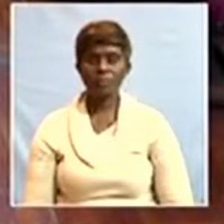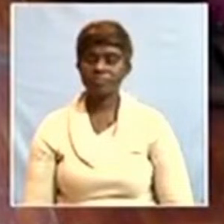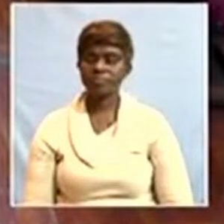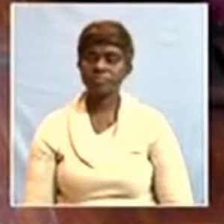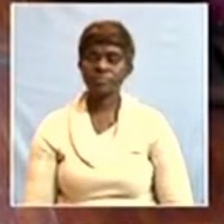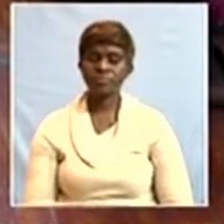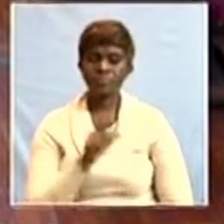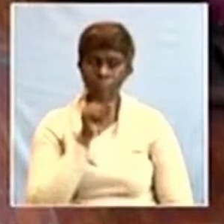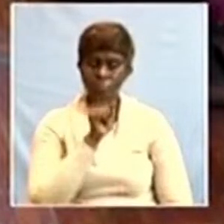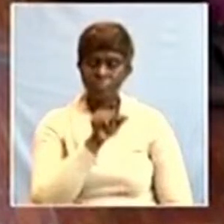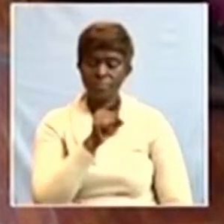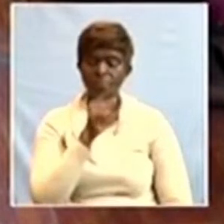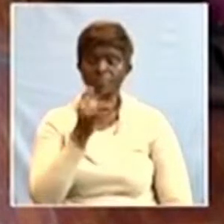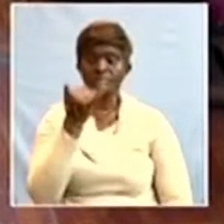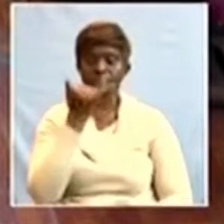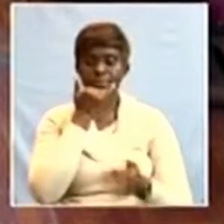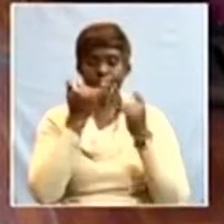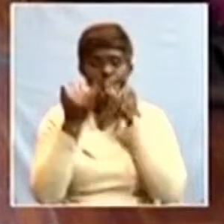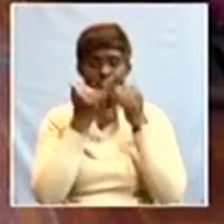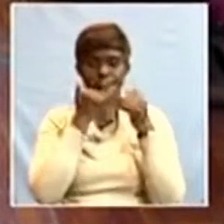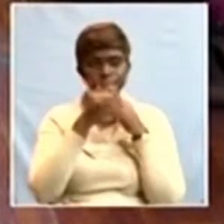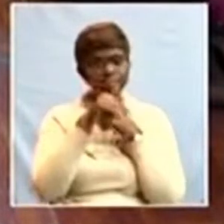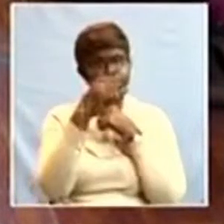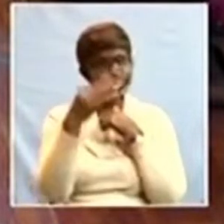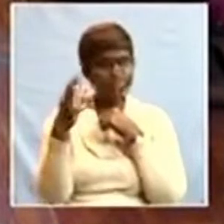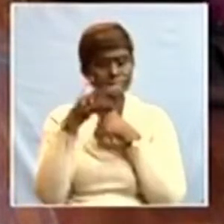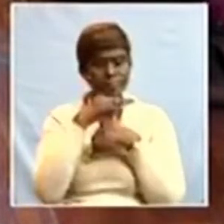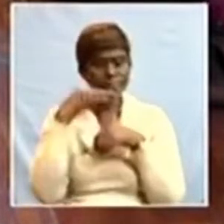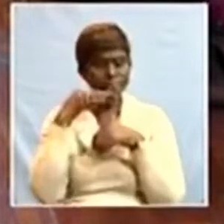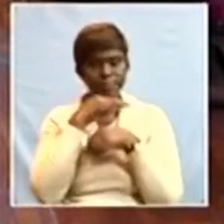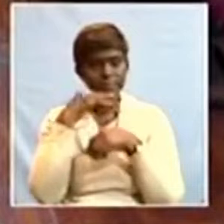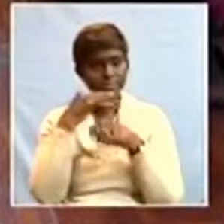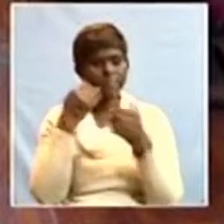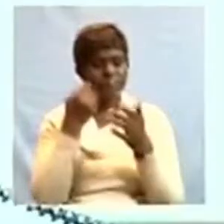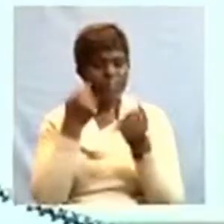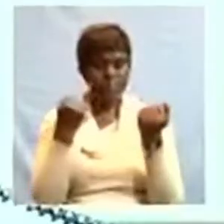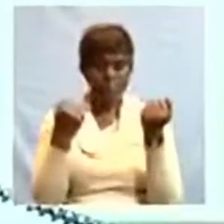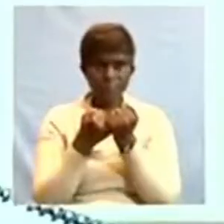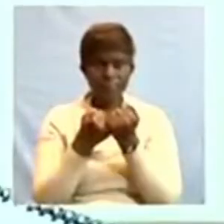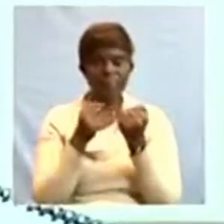It's on the irregular distribution of farming inputs.